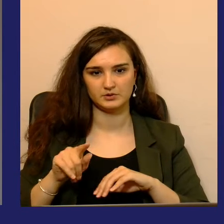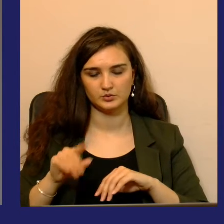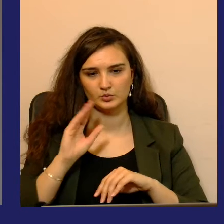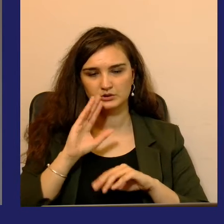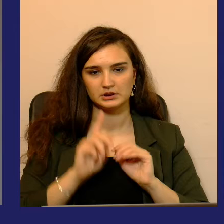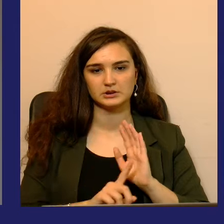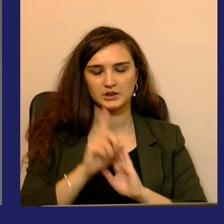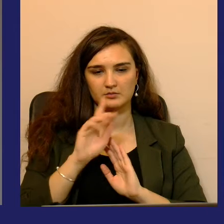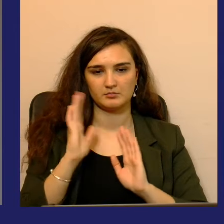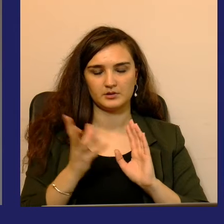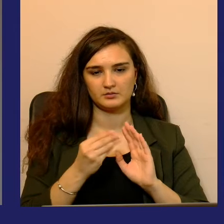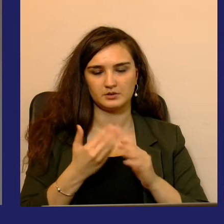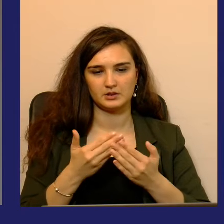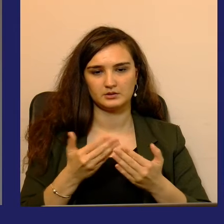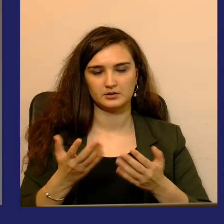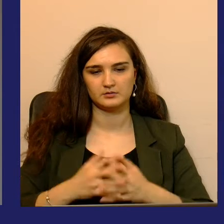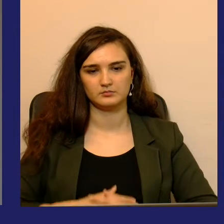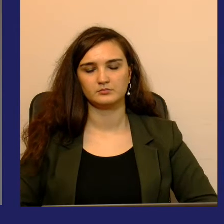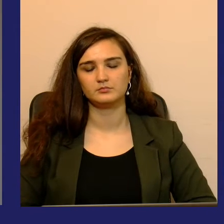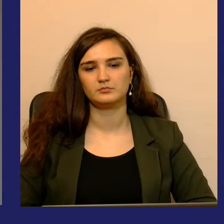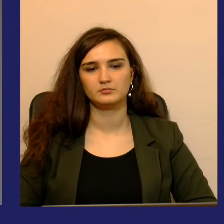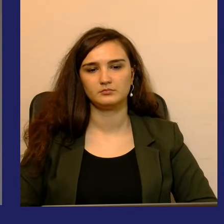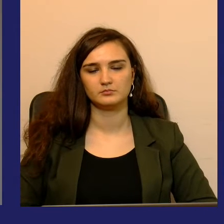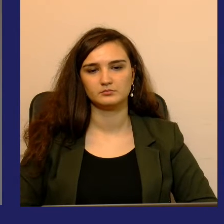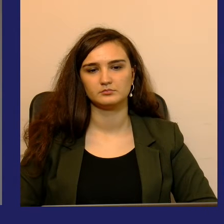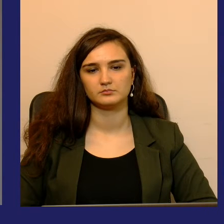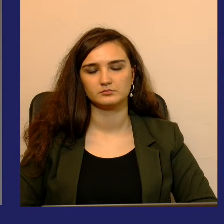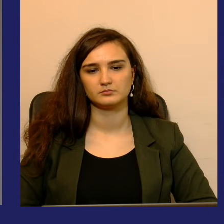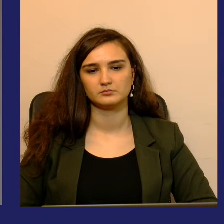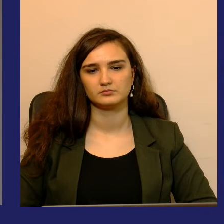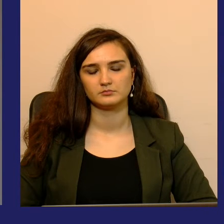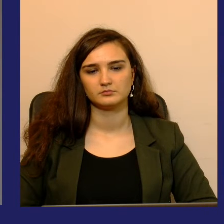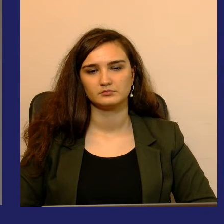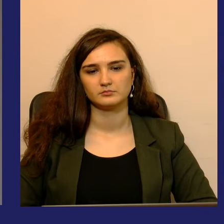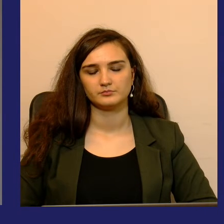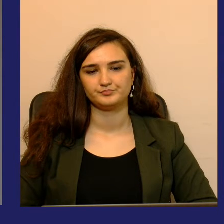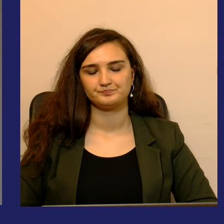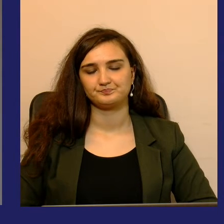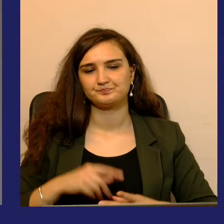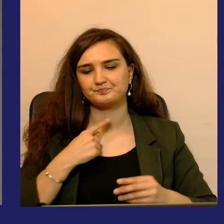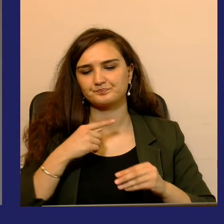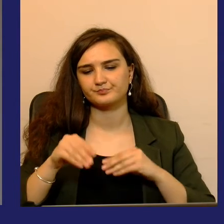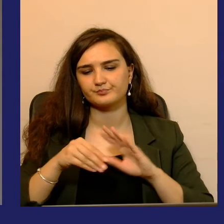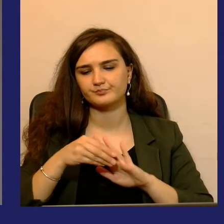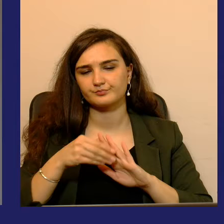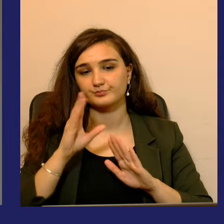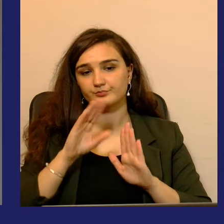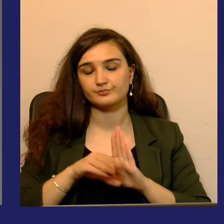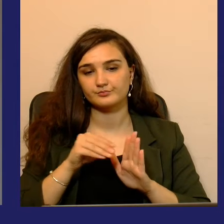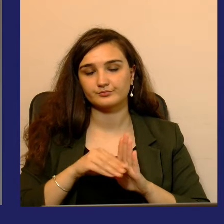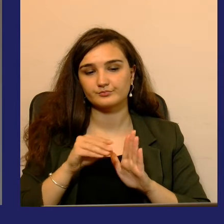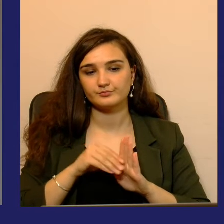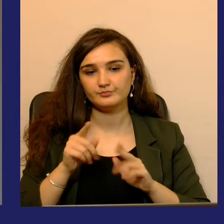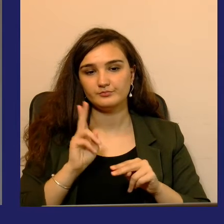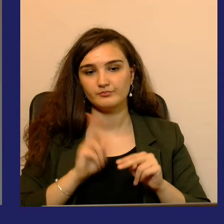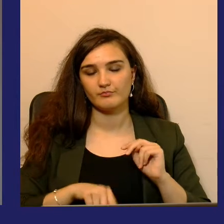forgotten or dropped. If you've won, you kind of want to let it go. If you've lost, people have moved on. It's hard to continue